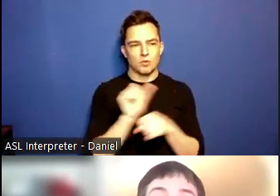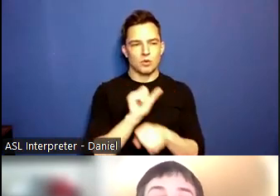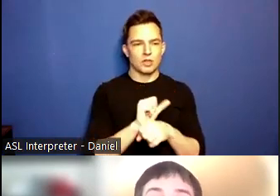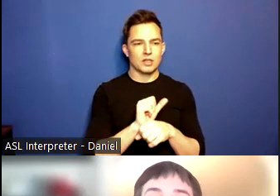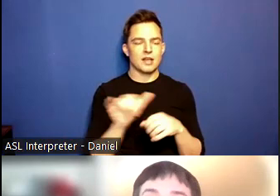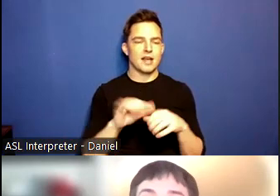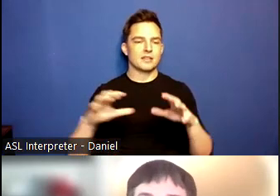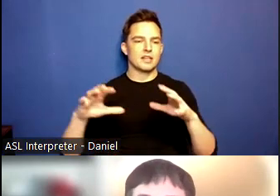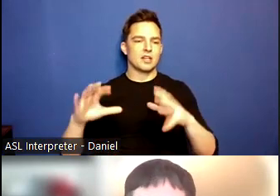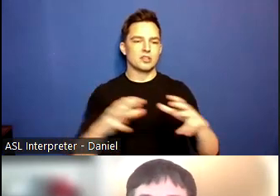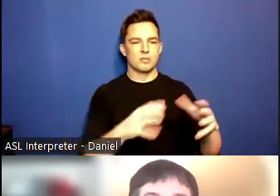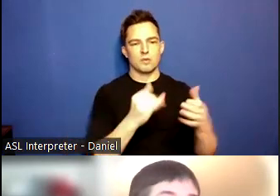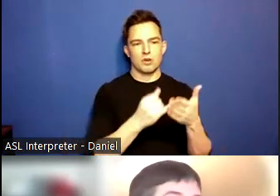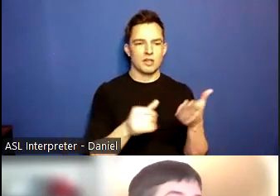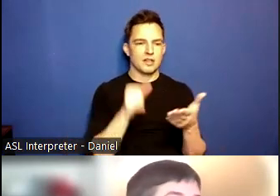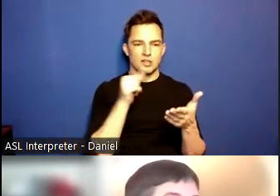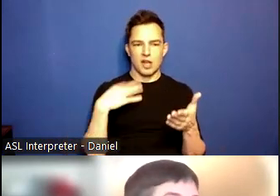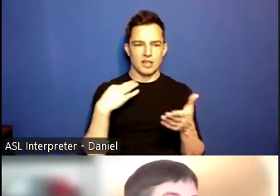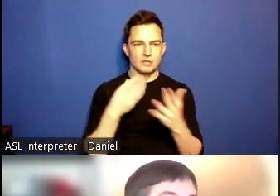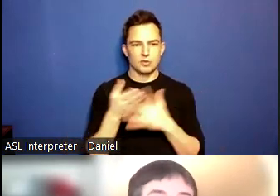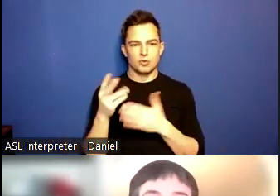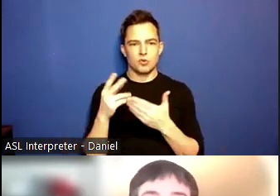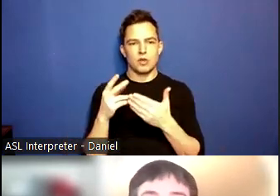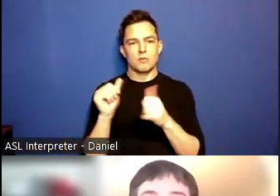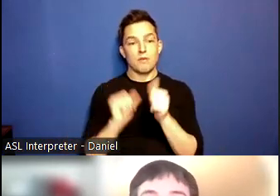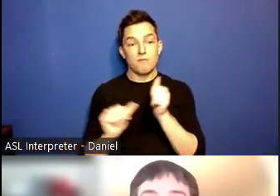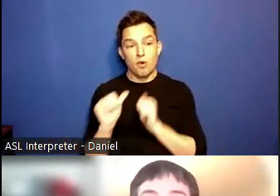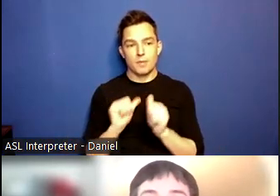ensembles for performances are not eligible through this program.